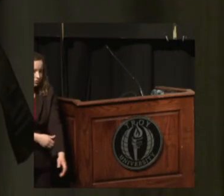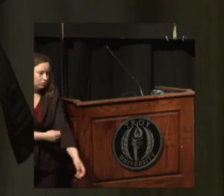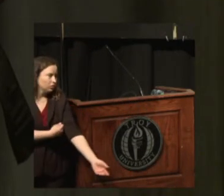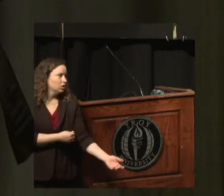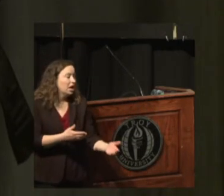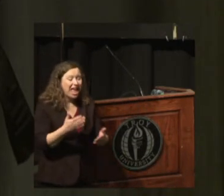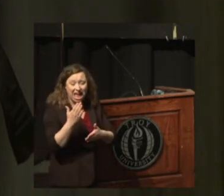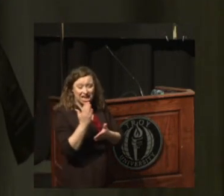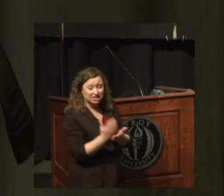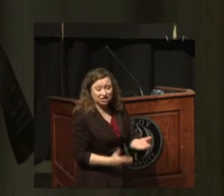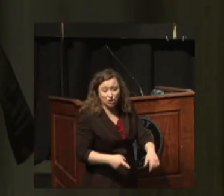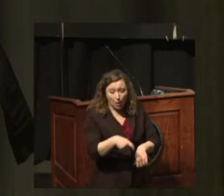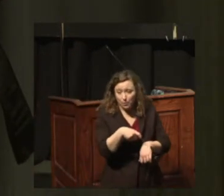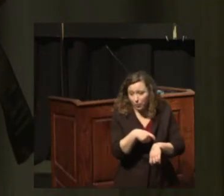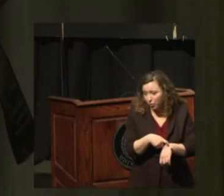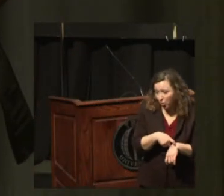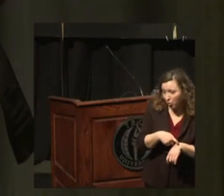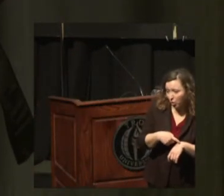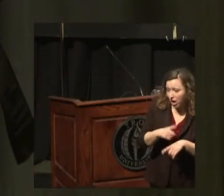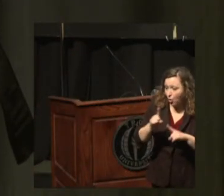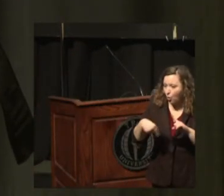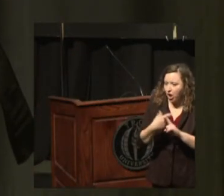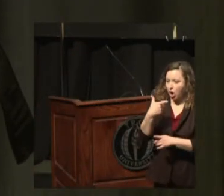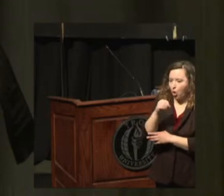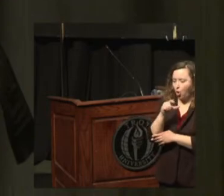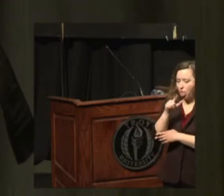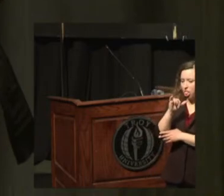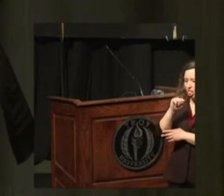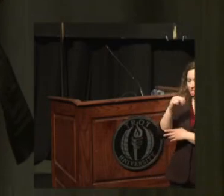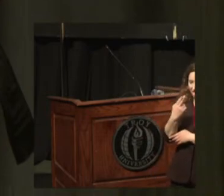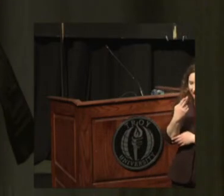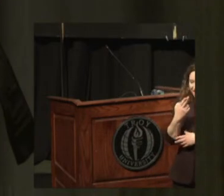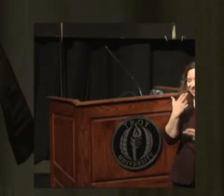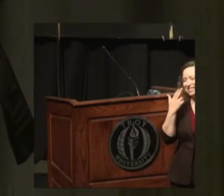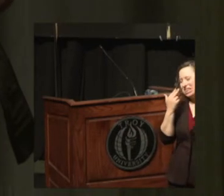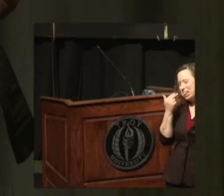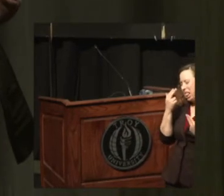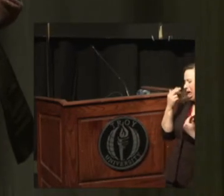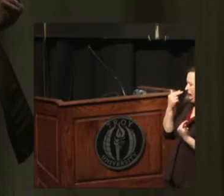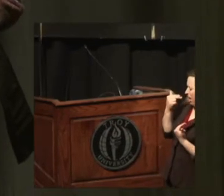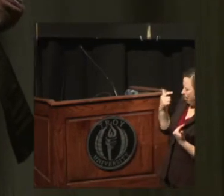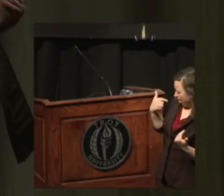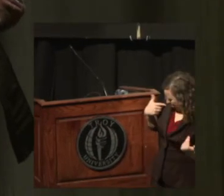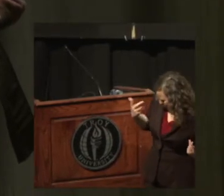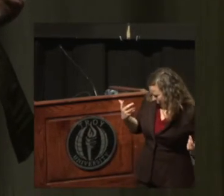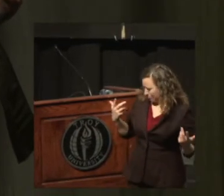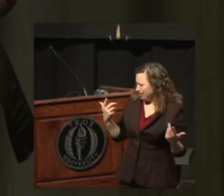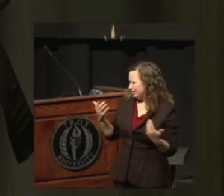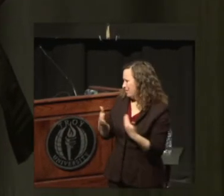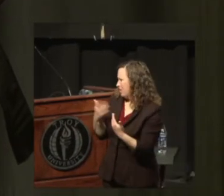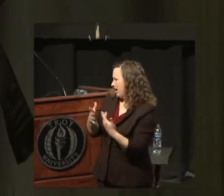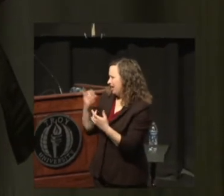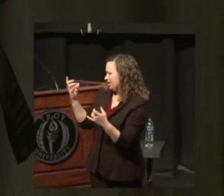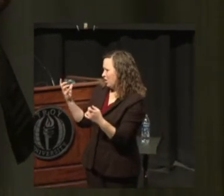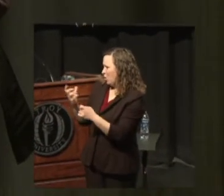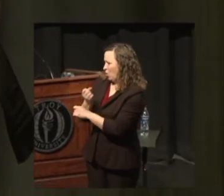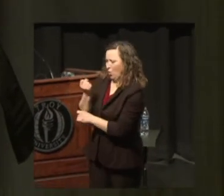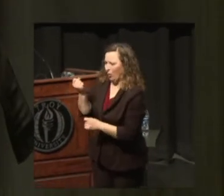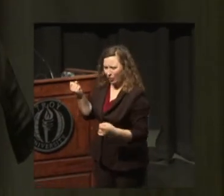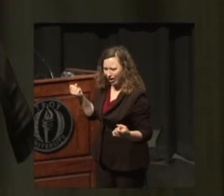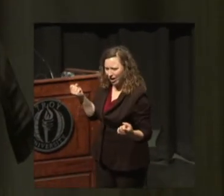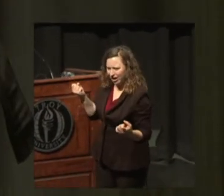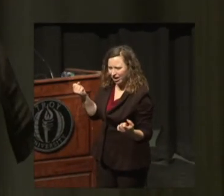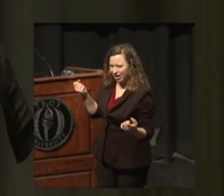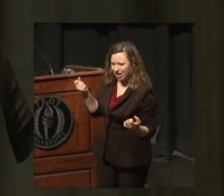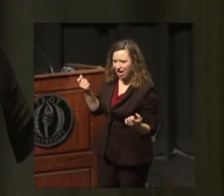some point, when Goliath is laughing or talking, and he's probably pointing to his army, look at this, David takes that